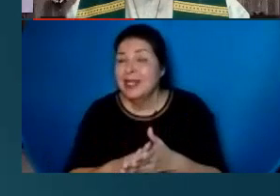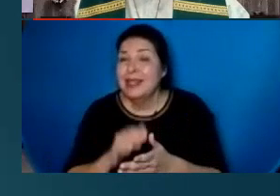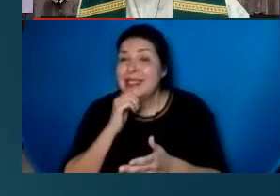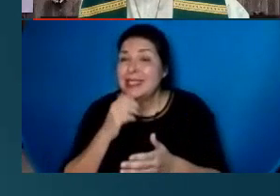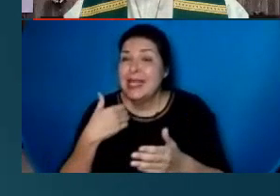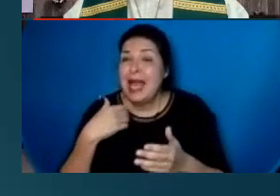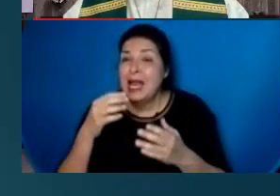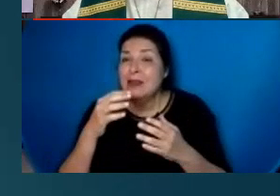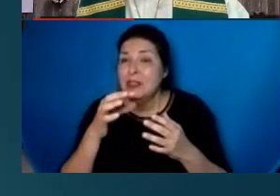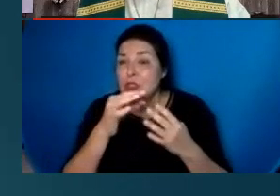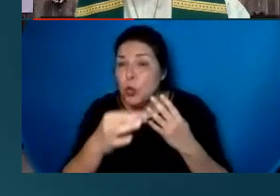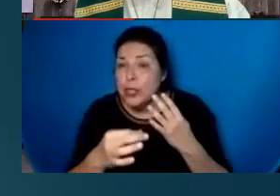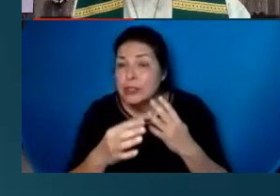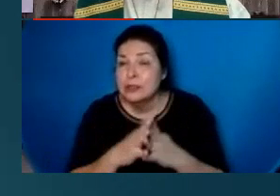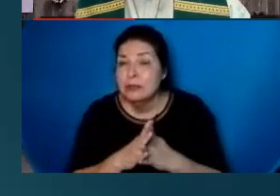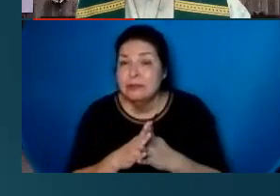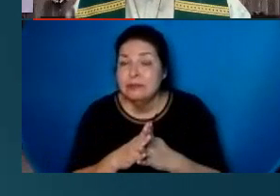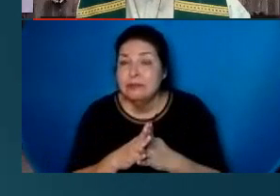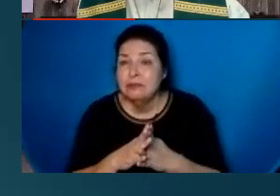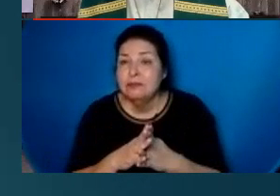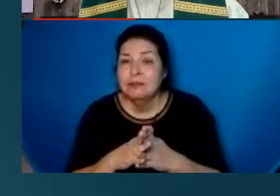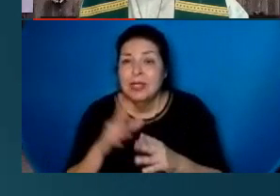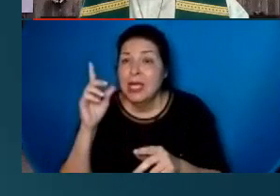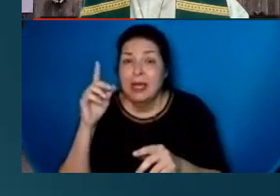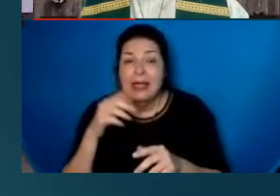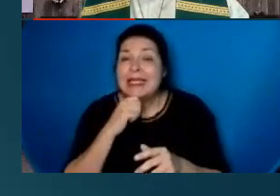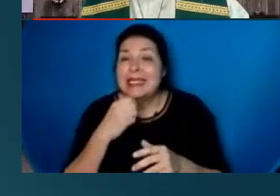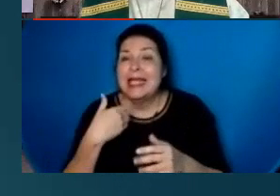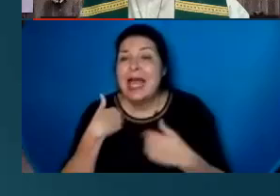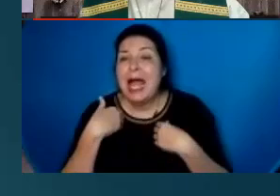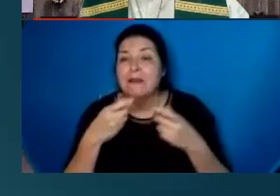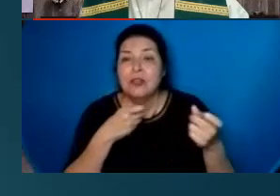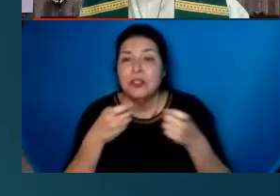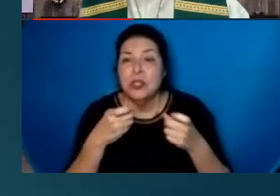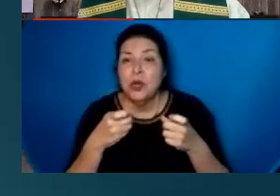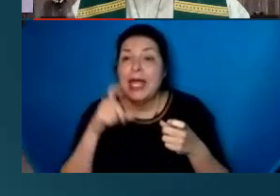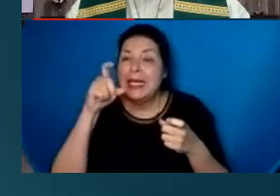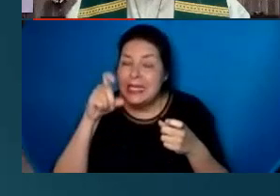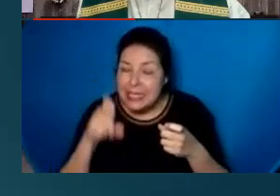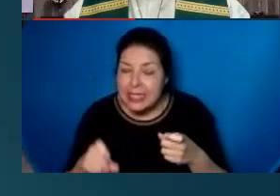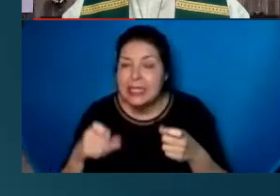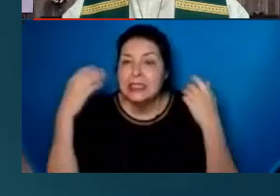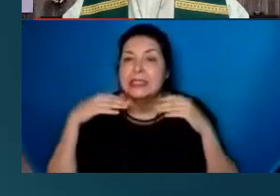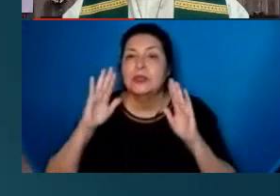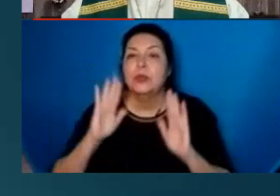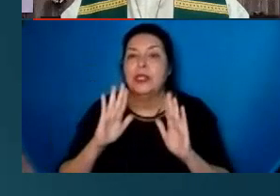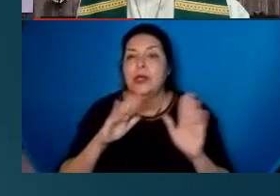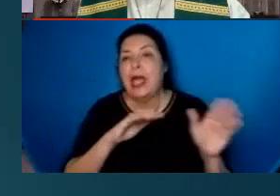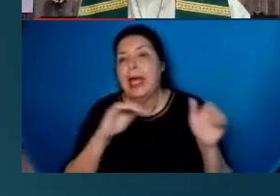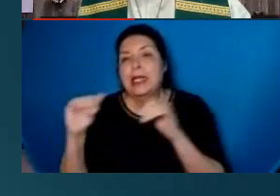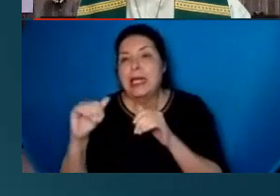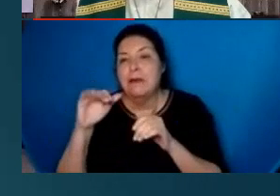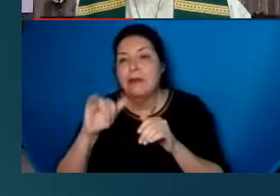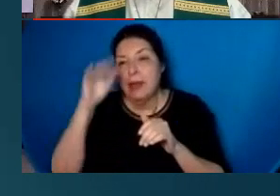choice. It is no longer in control. It must submit and come out. Jesus